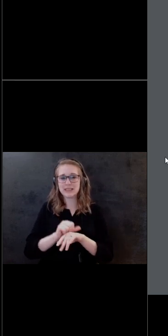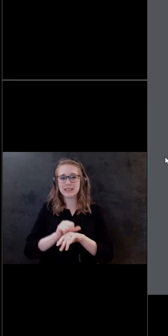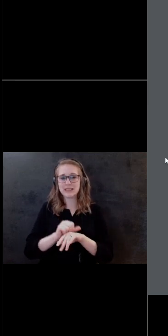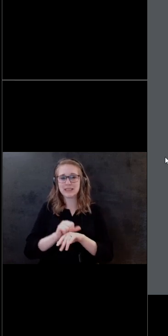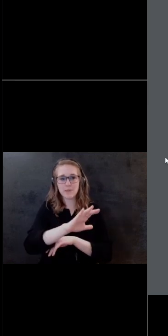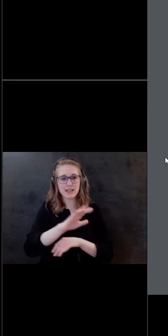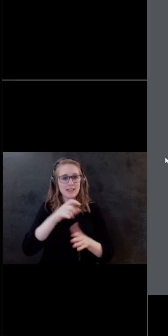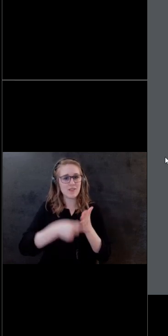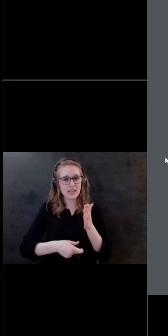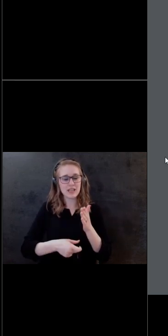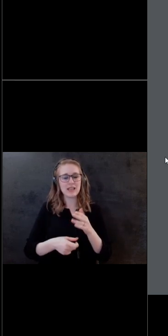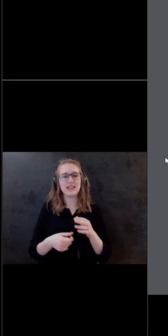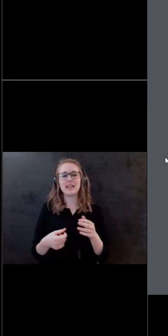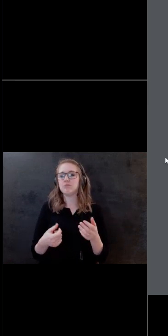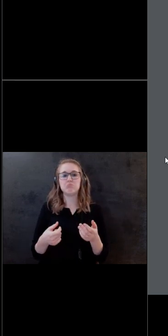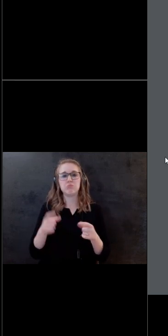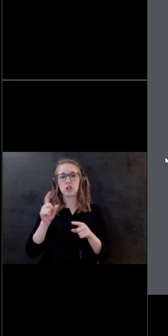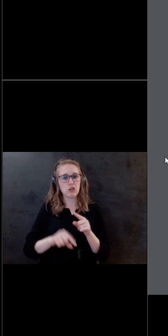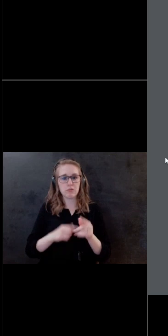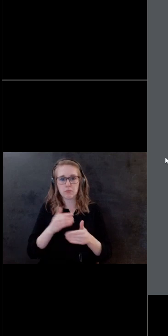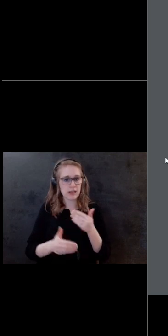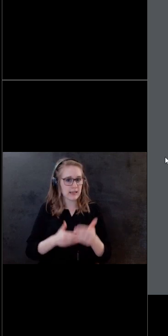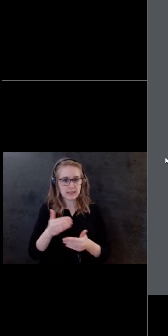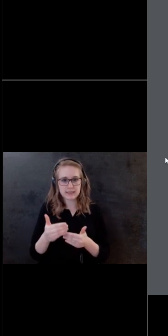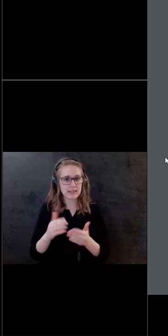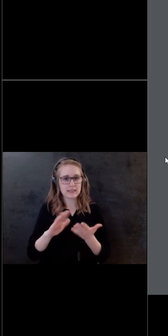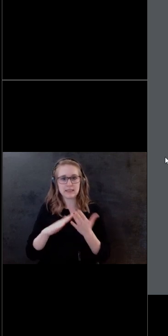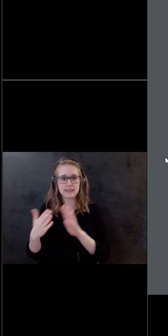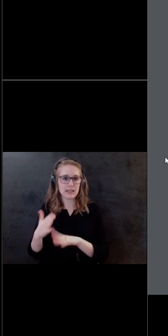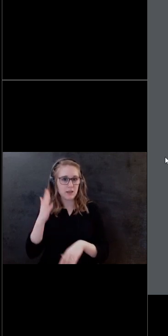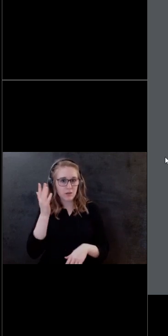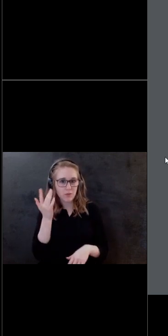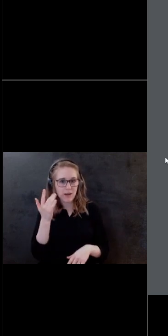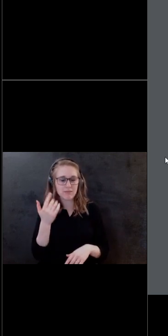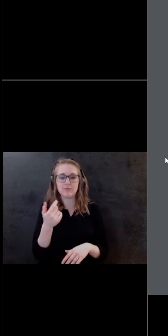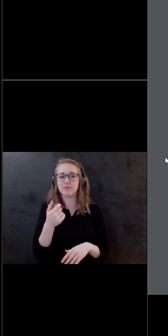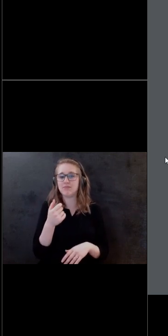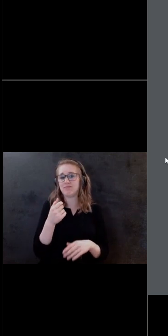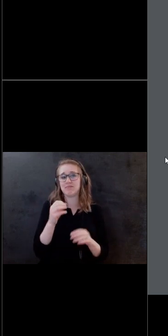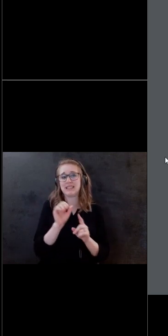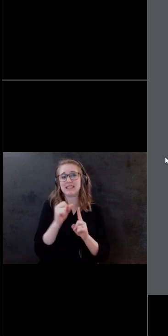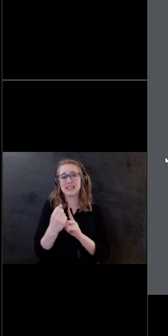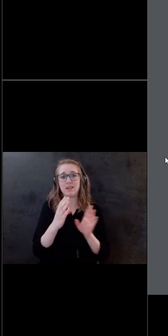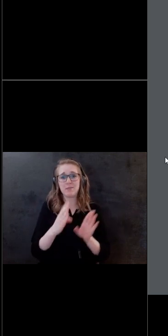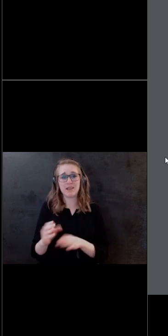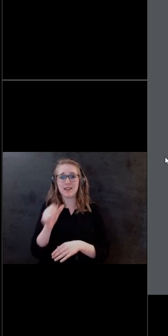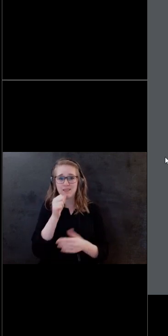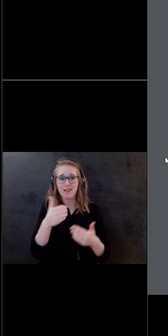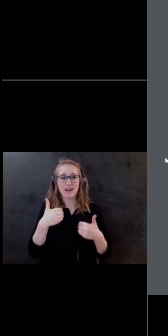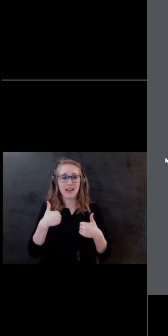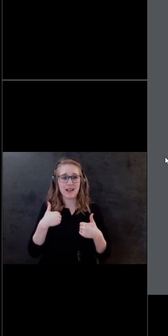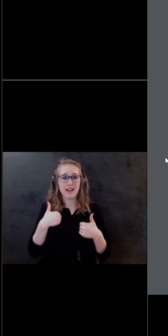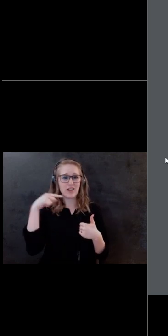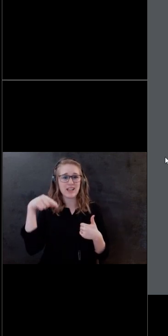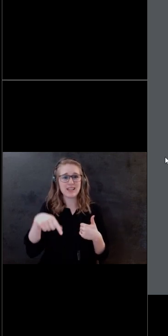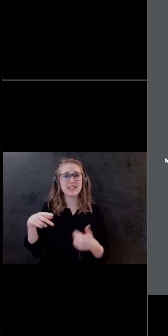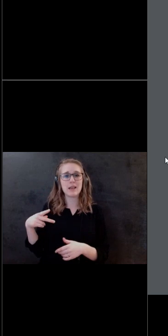fee, and it could not be processed by the city because we didn't have a site plan for this passive